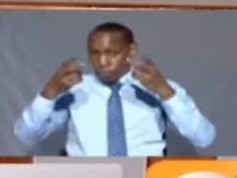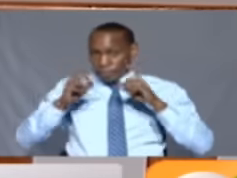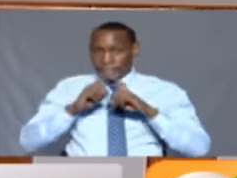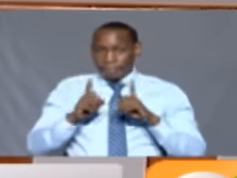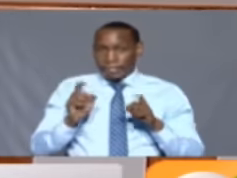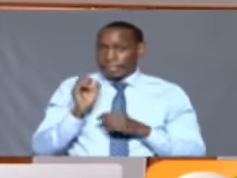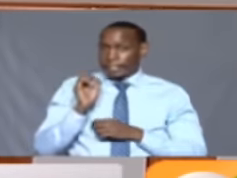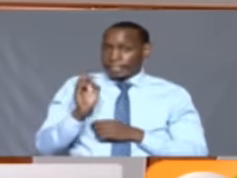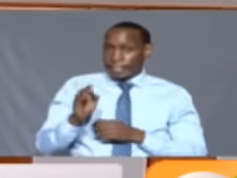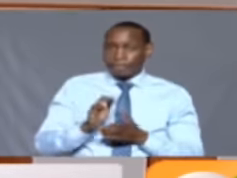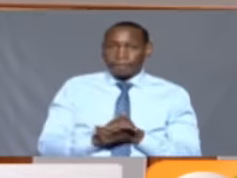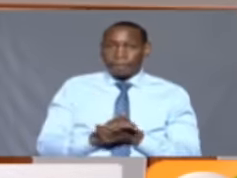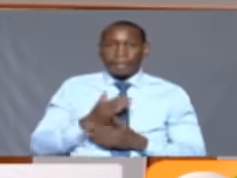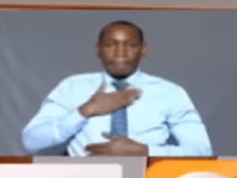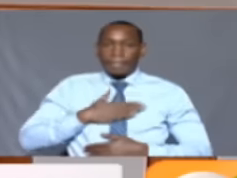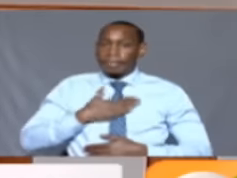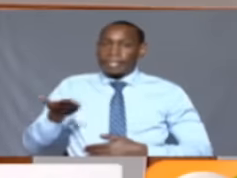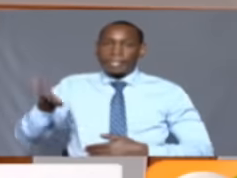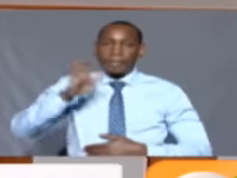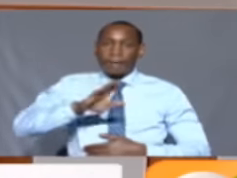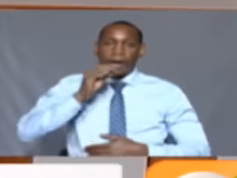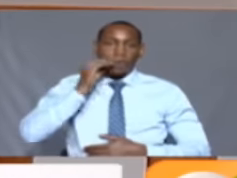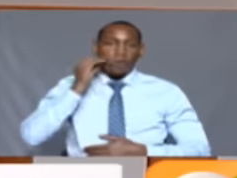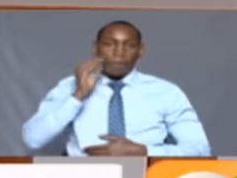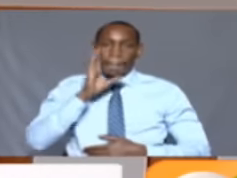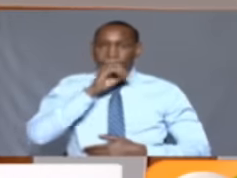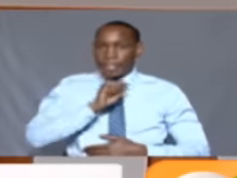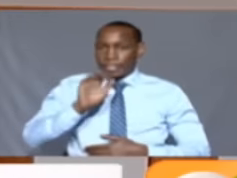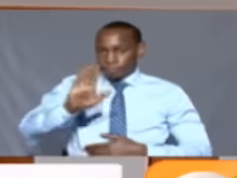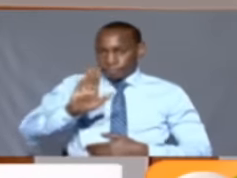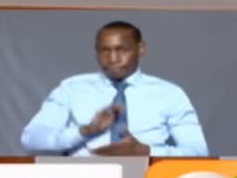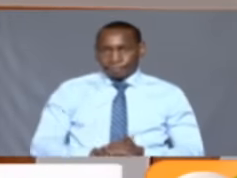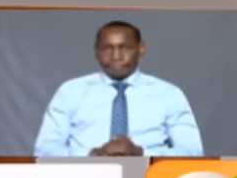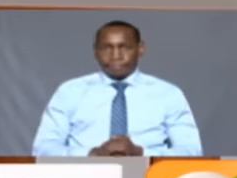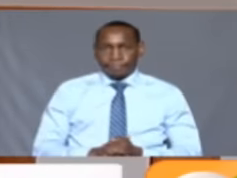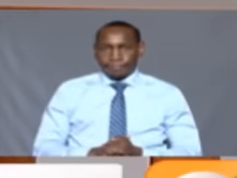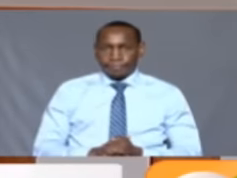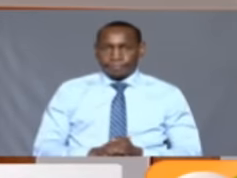But please just come back home. I miss you.